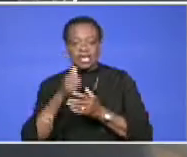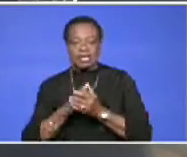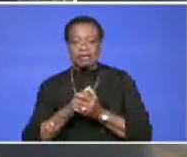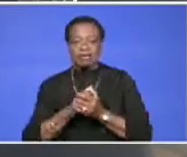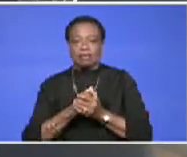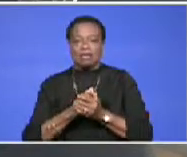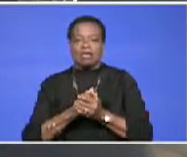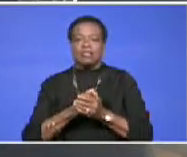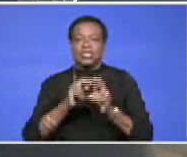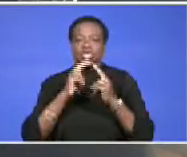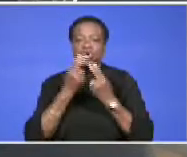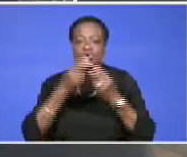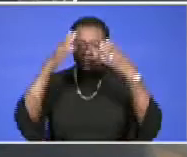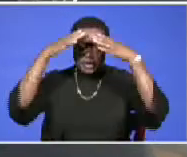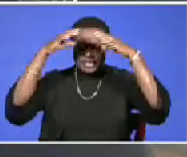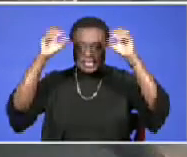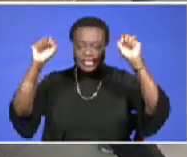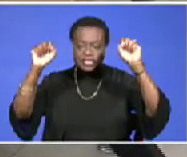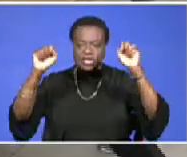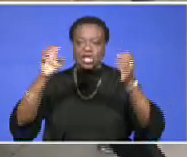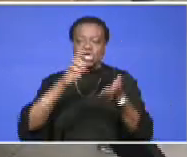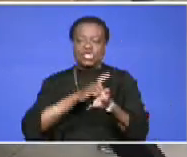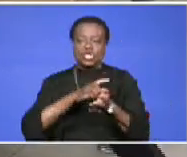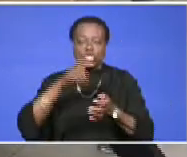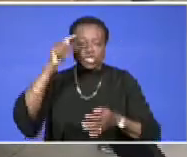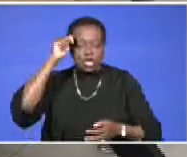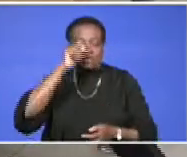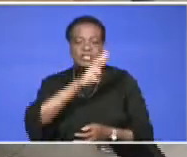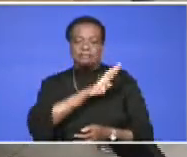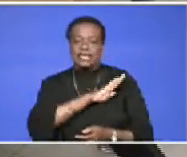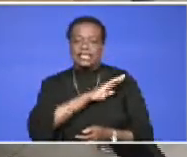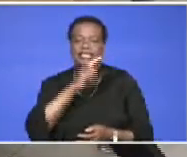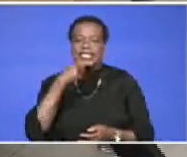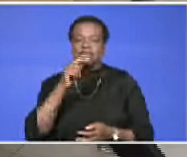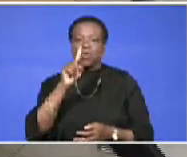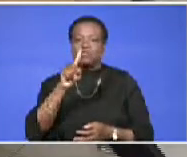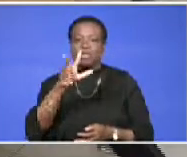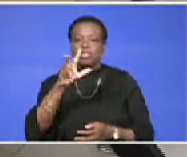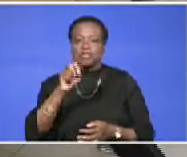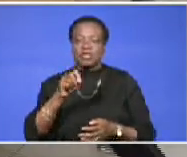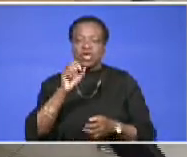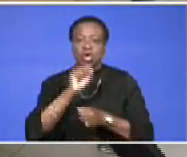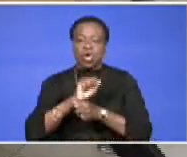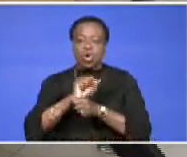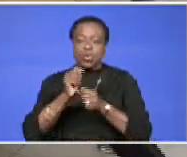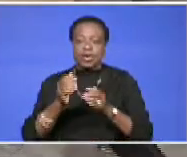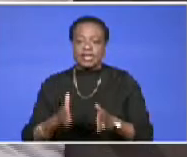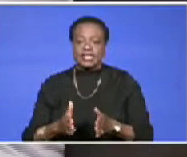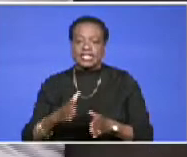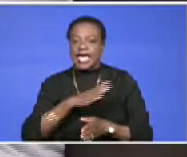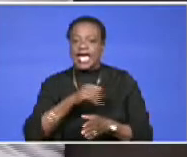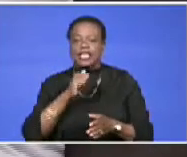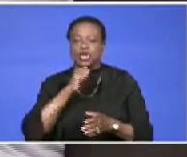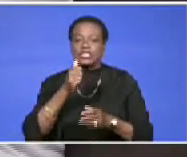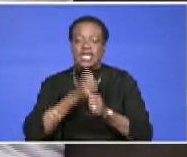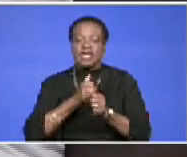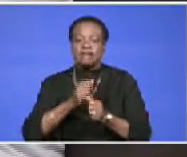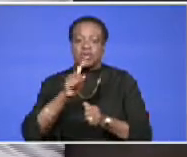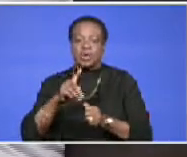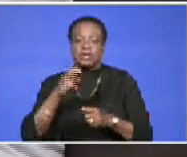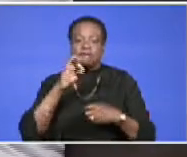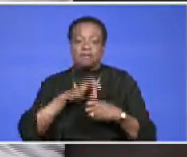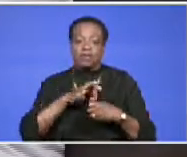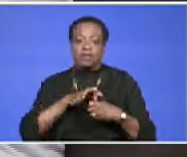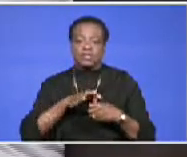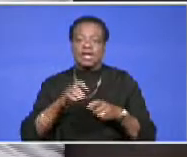Dr. Thomas Bastian says BAIC has 130 employees. And while everyone didn't vote, a clear majority voted